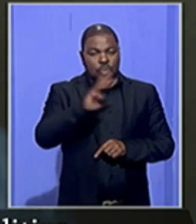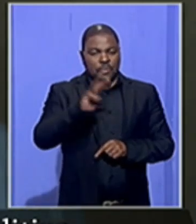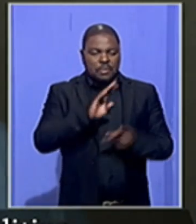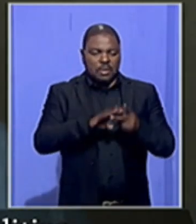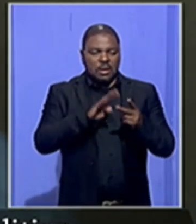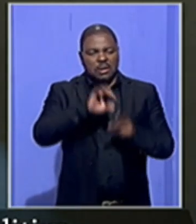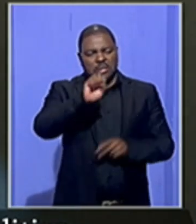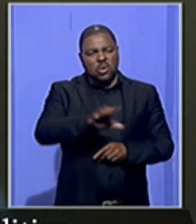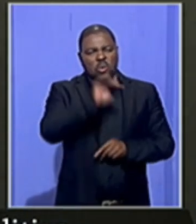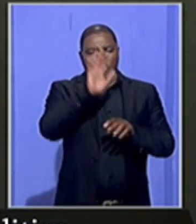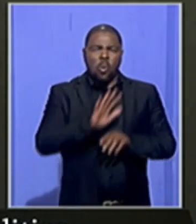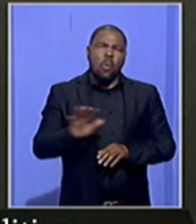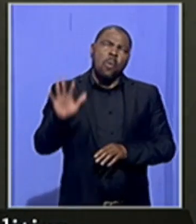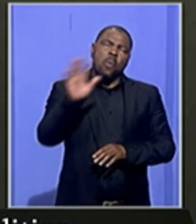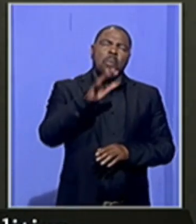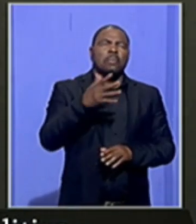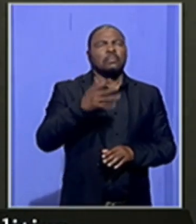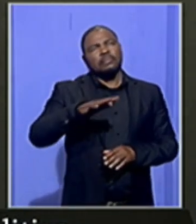have around